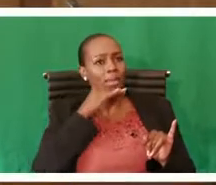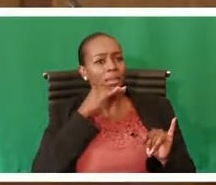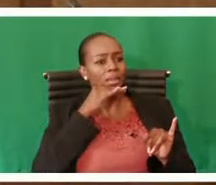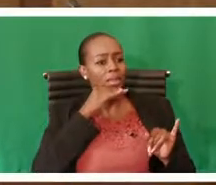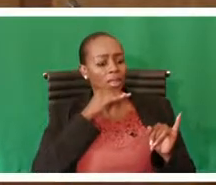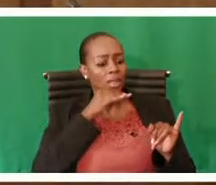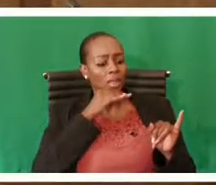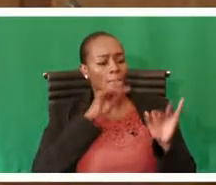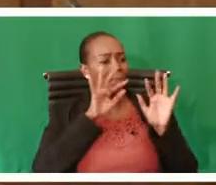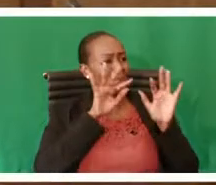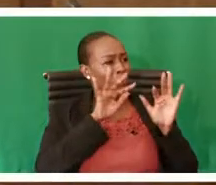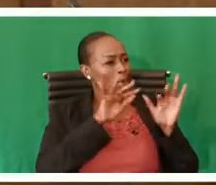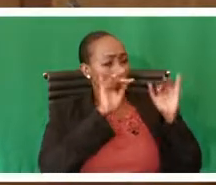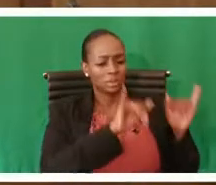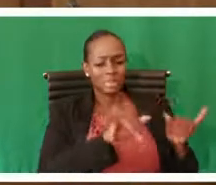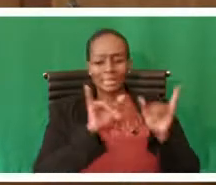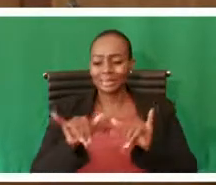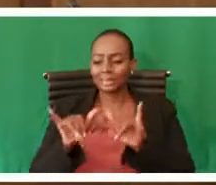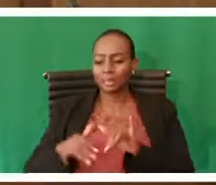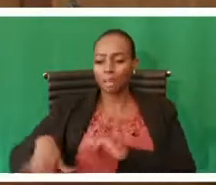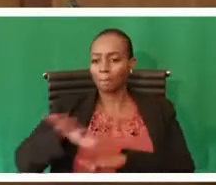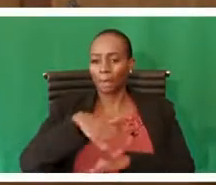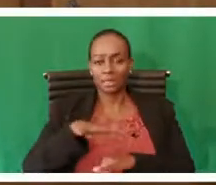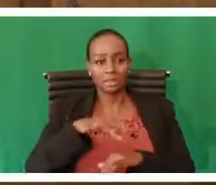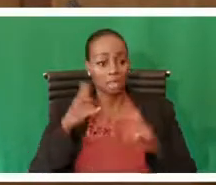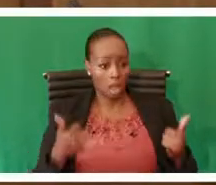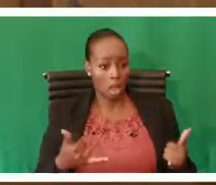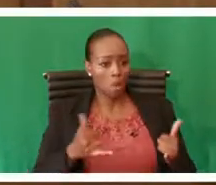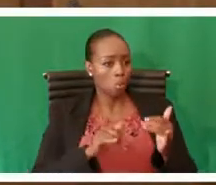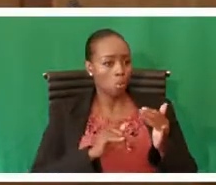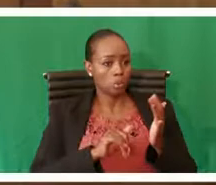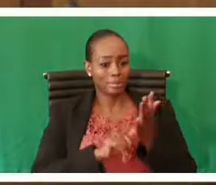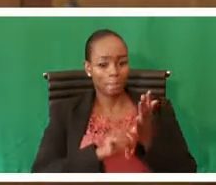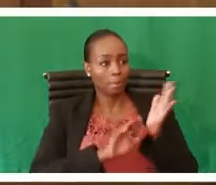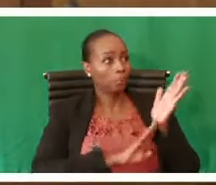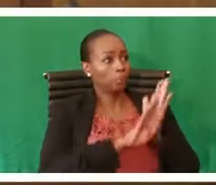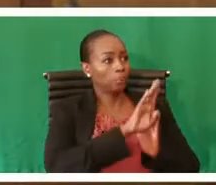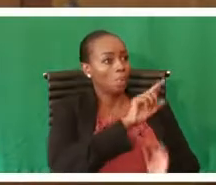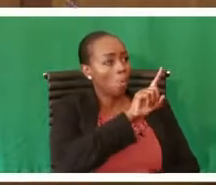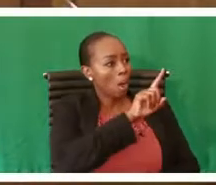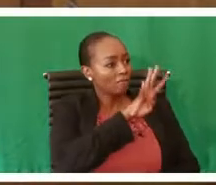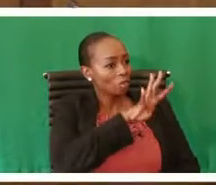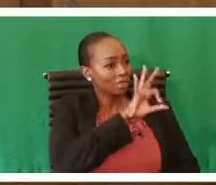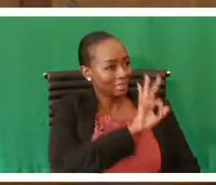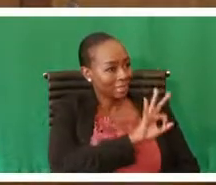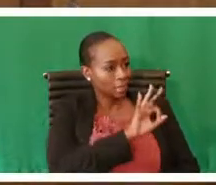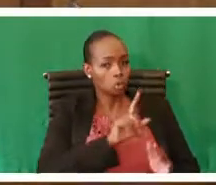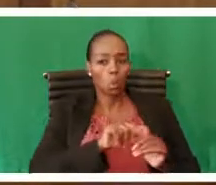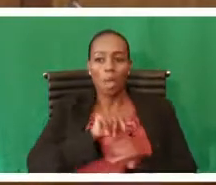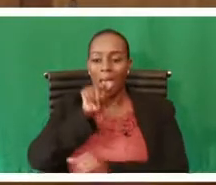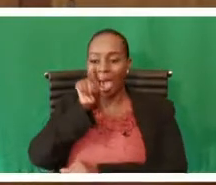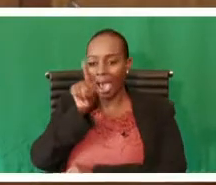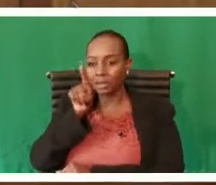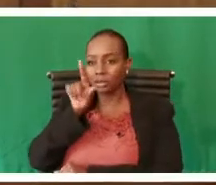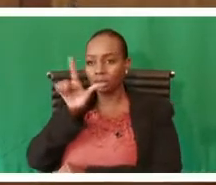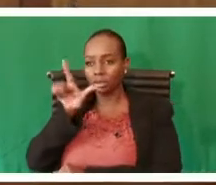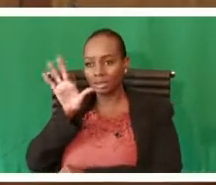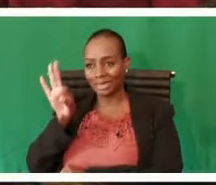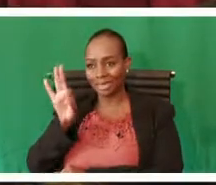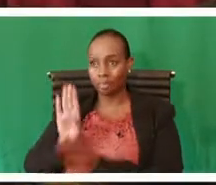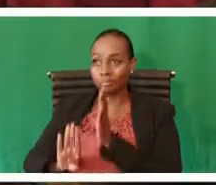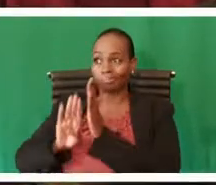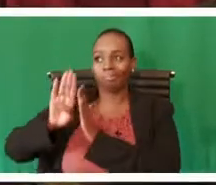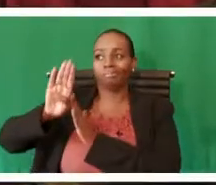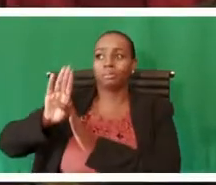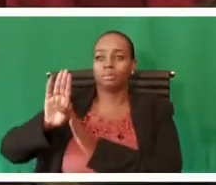number of the informal settlements are starting to increase from 143 to 173, of which I think it's a